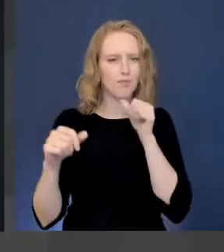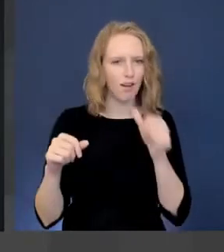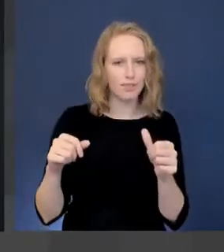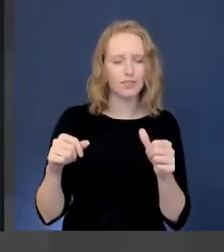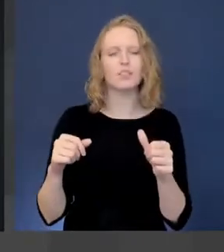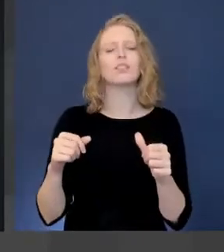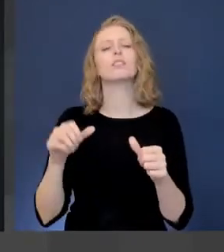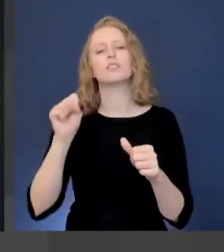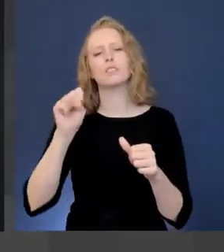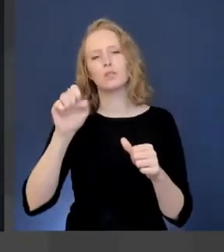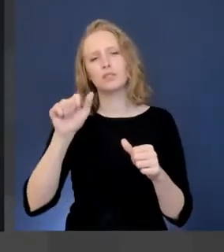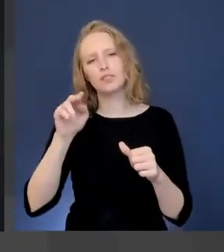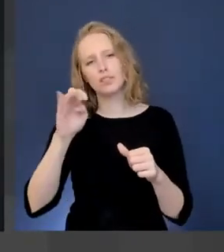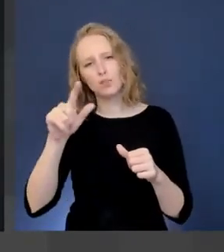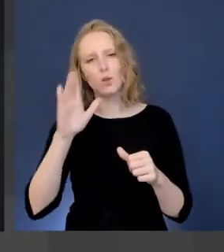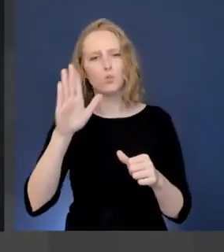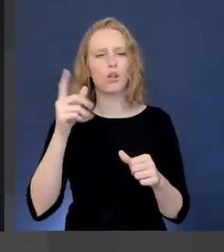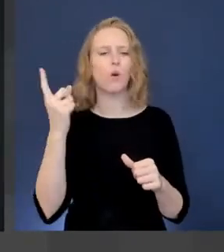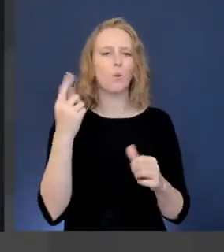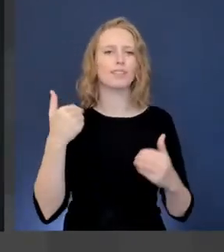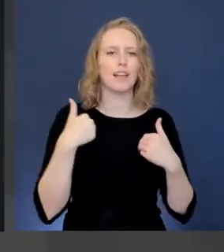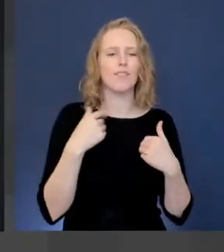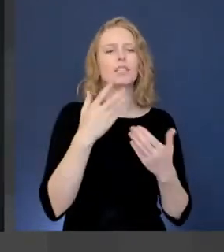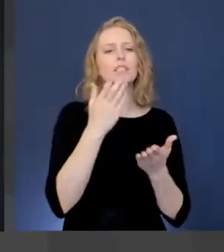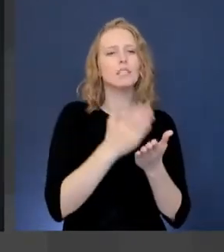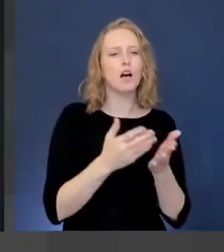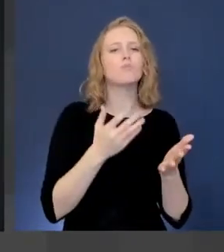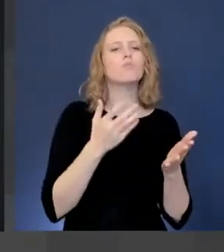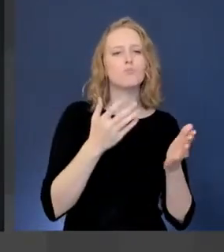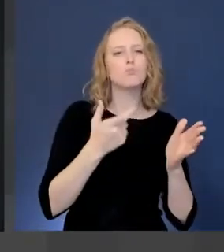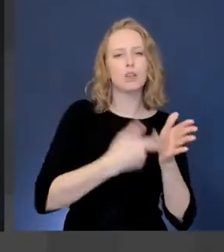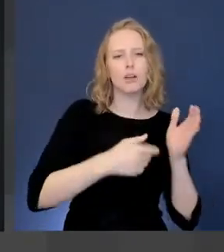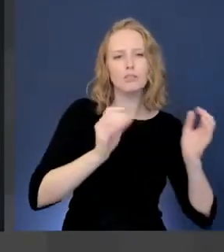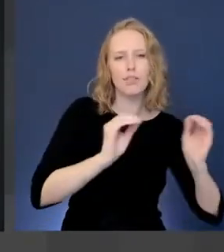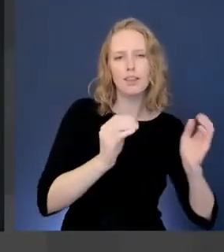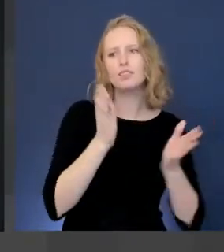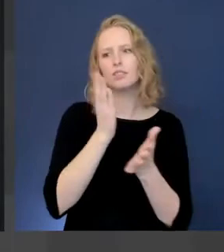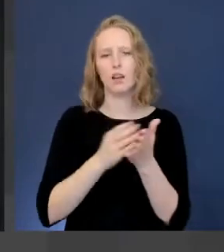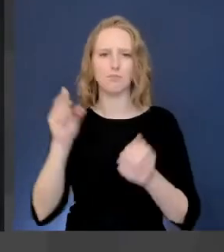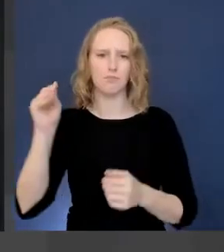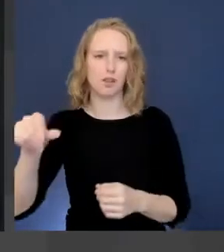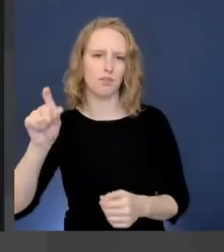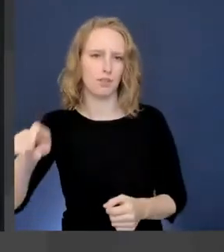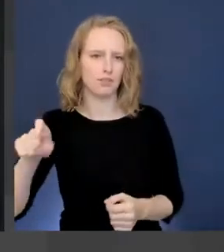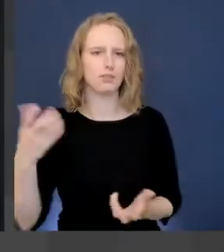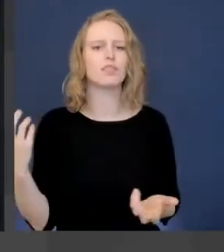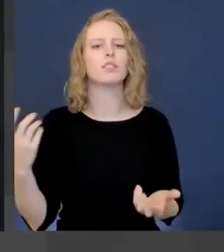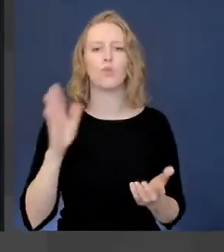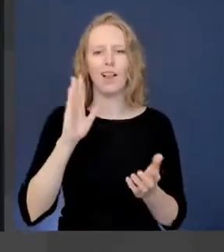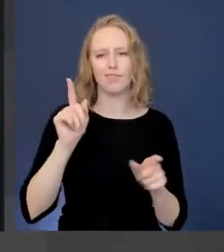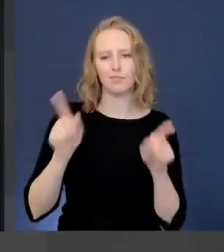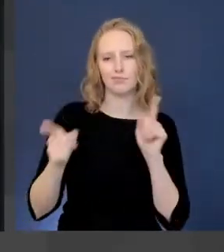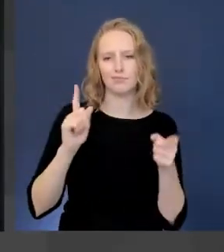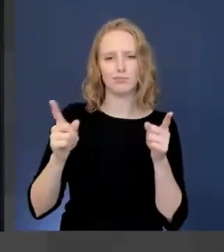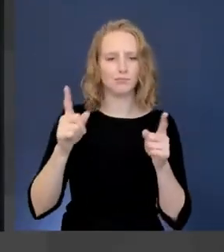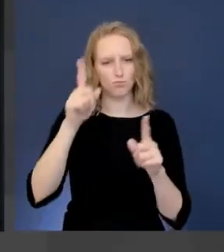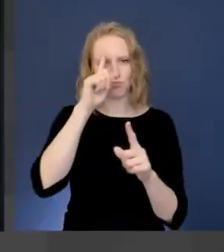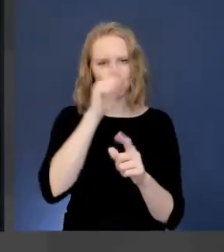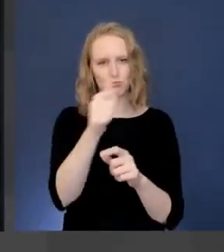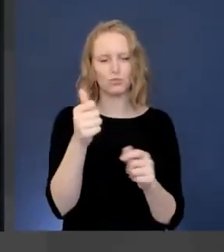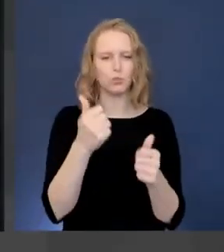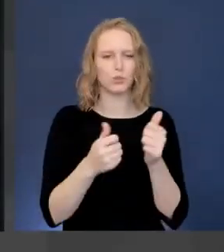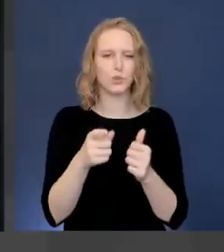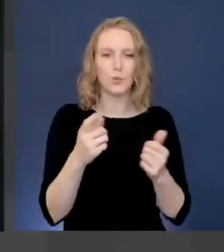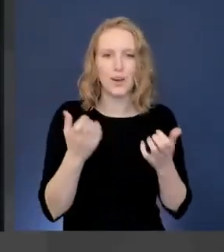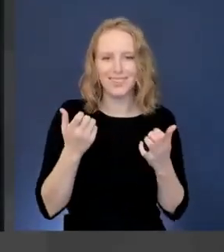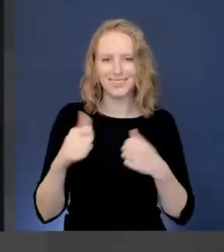a free track and a track you can pay for. So there'll be different rewards in each, and you'll be able to get whichever you want at any time. So